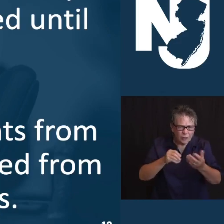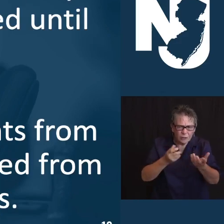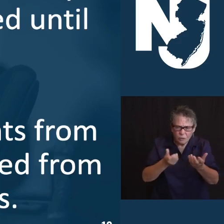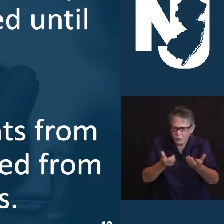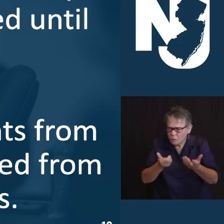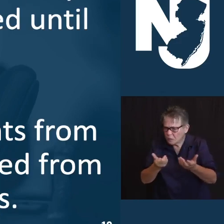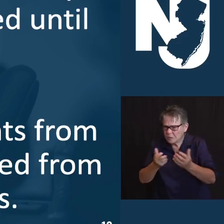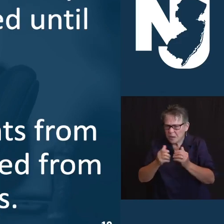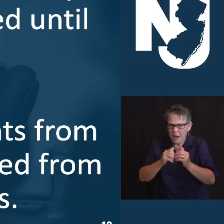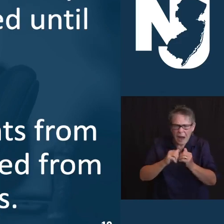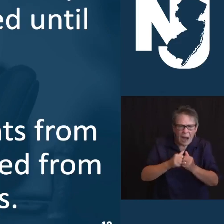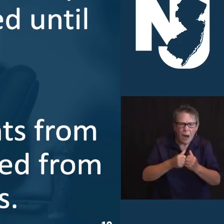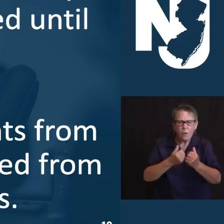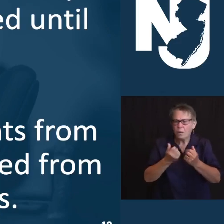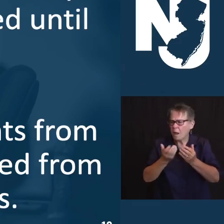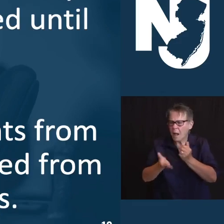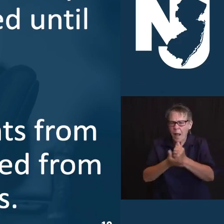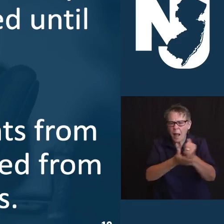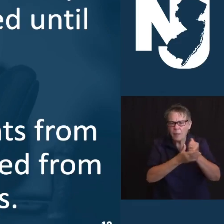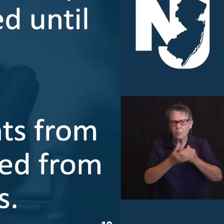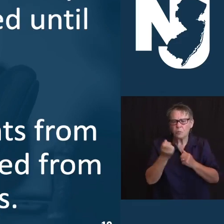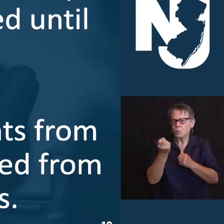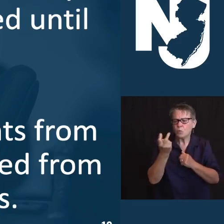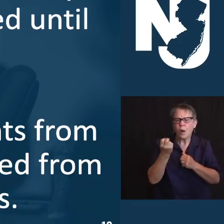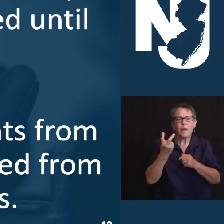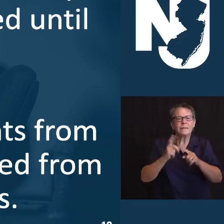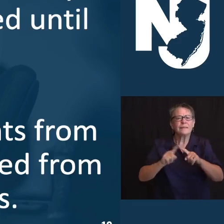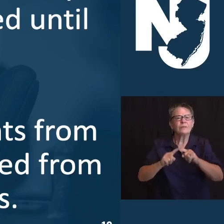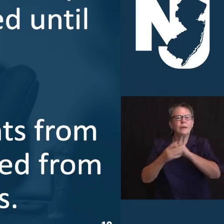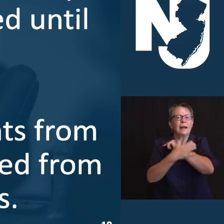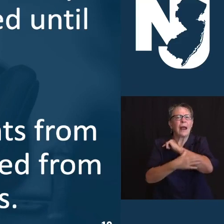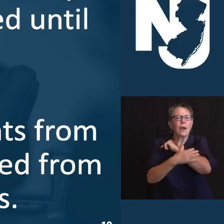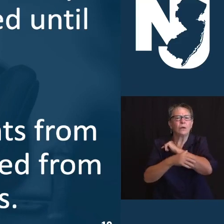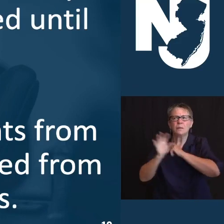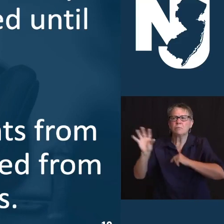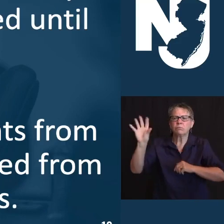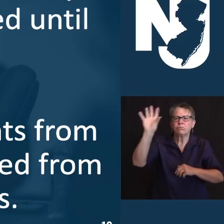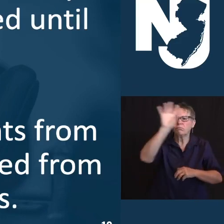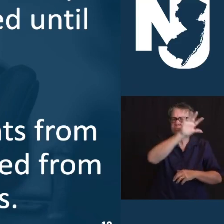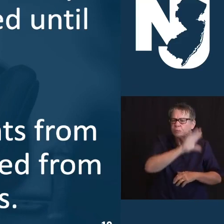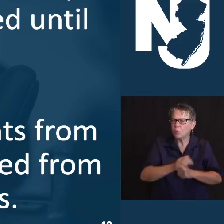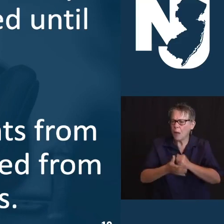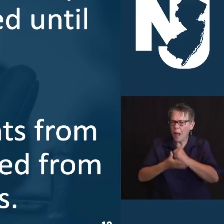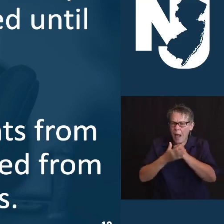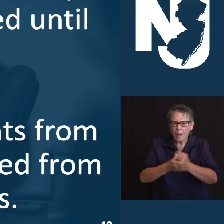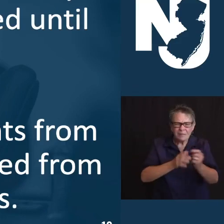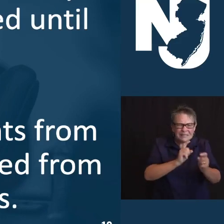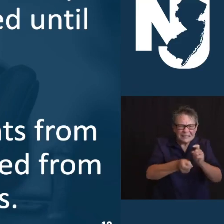that announcement in Mount Olive in Morris County. It was a beautiful, beautiful day, and it was a good